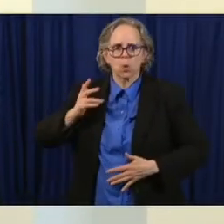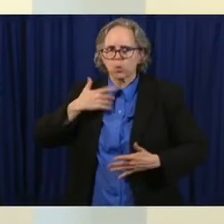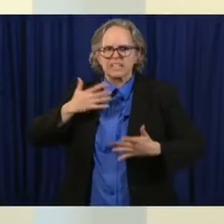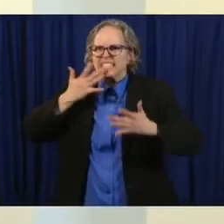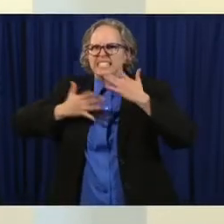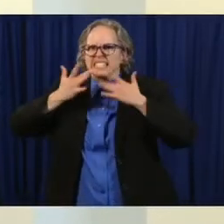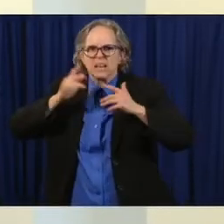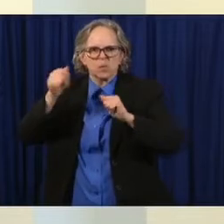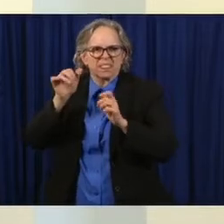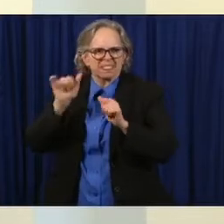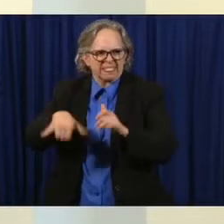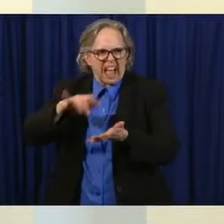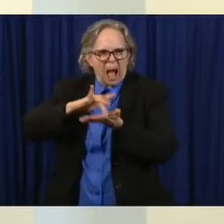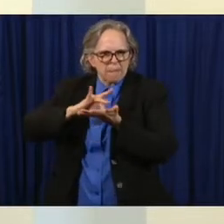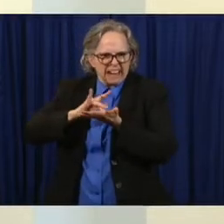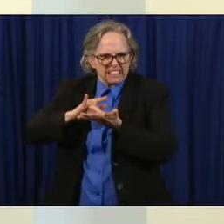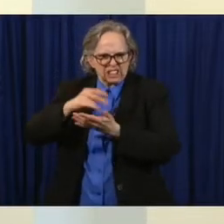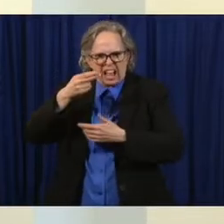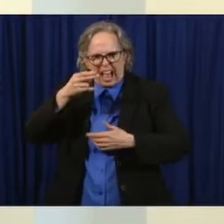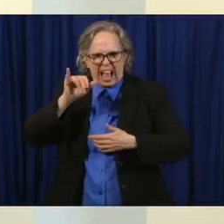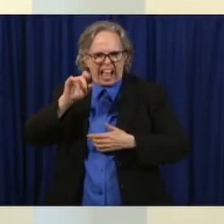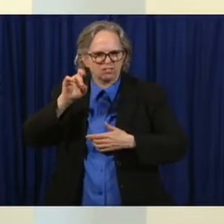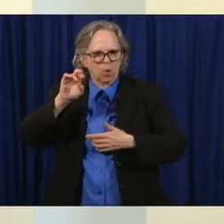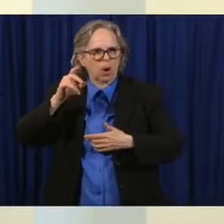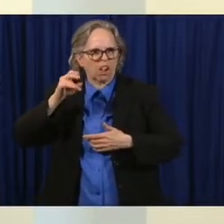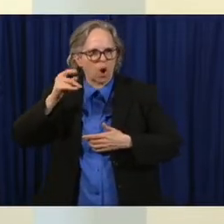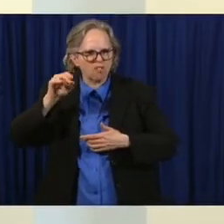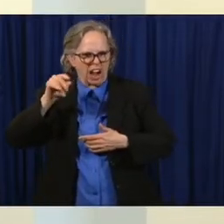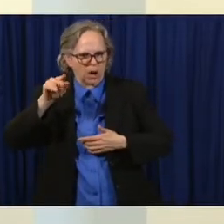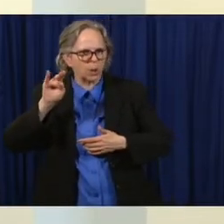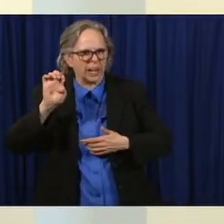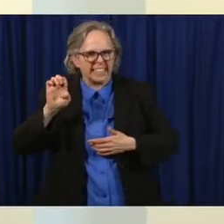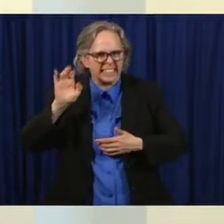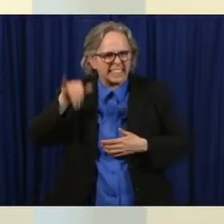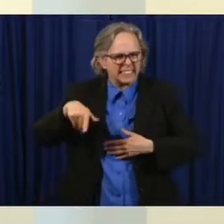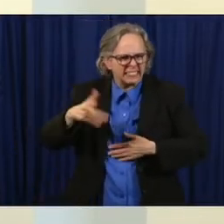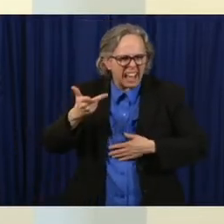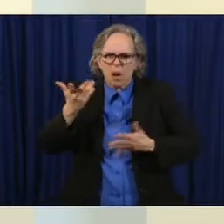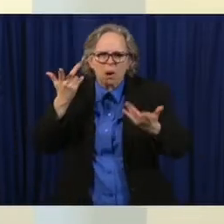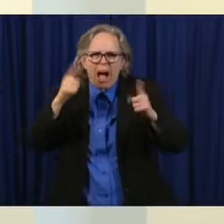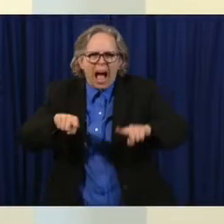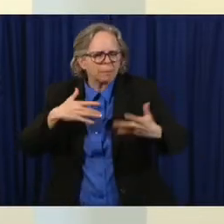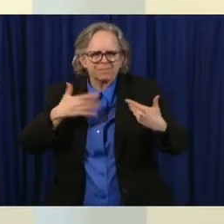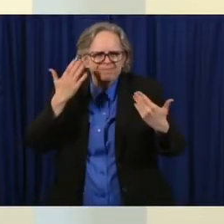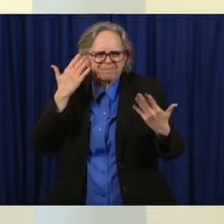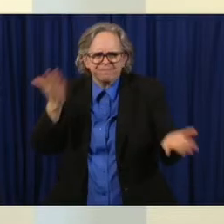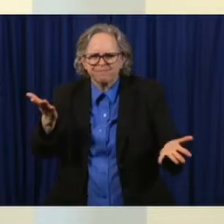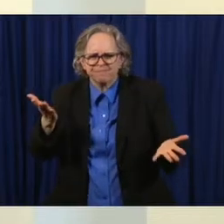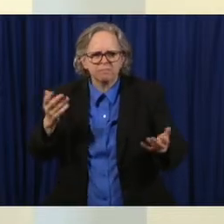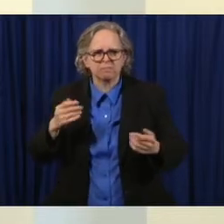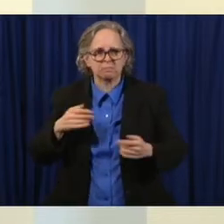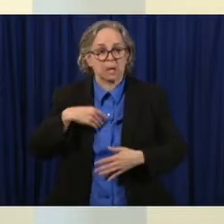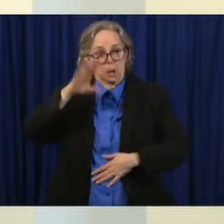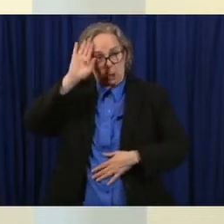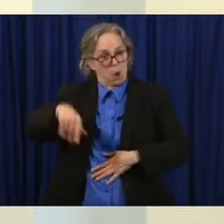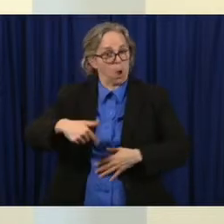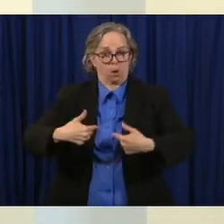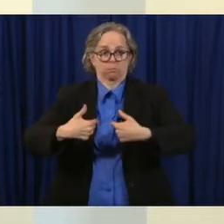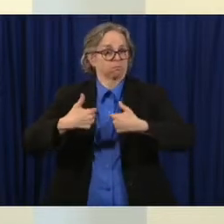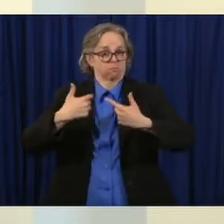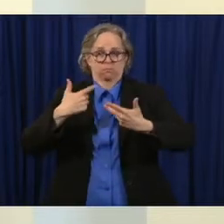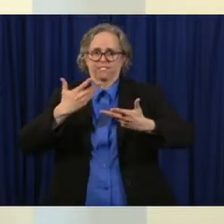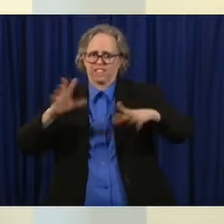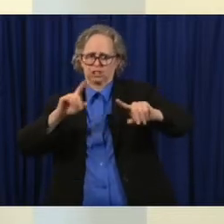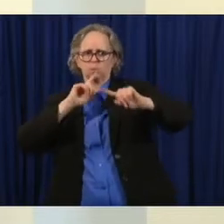and I'm not sure where that went. But I do know we did issue an order. It's an